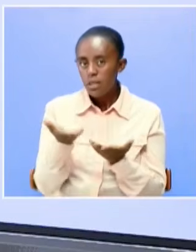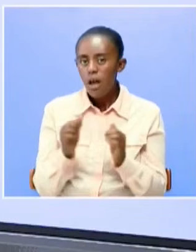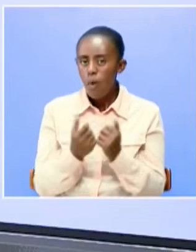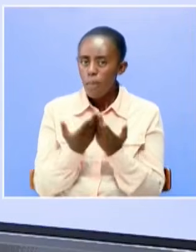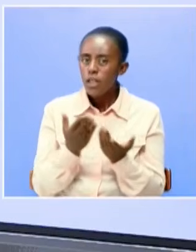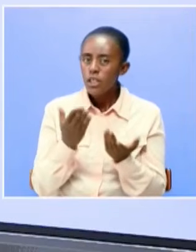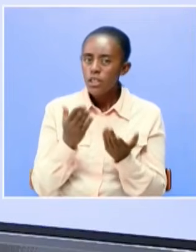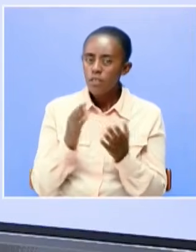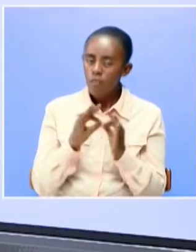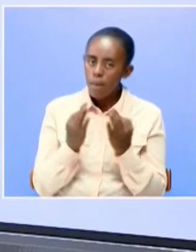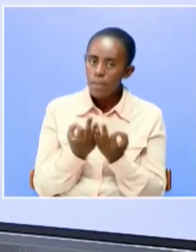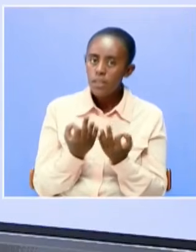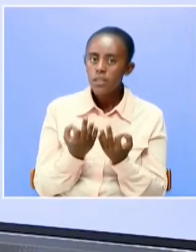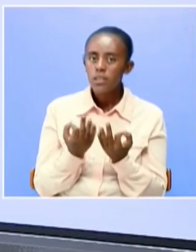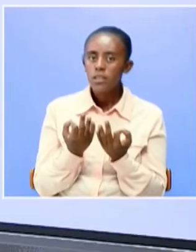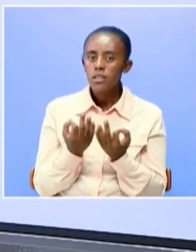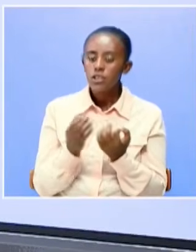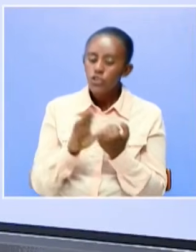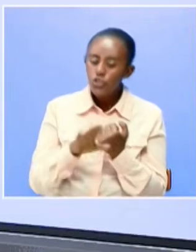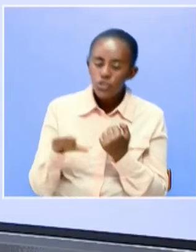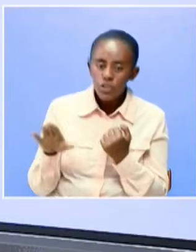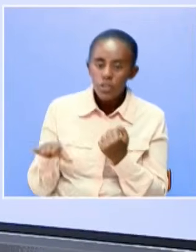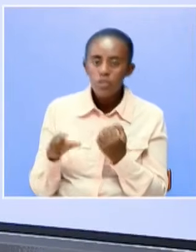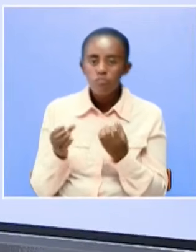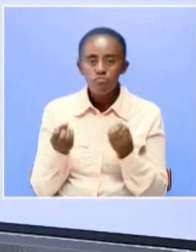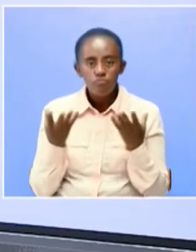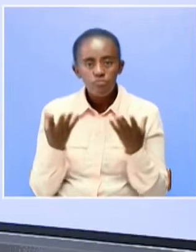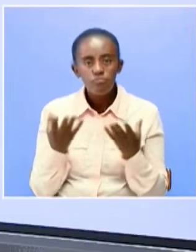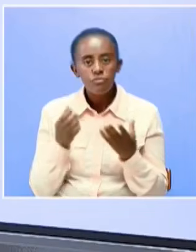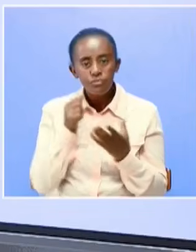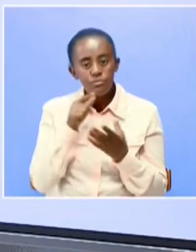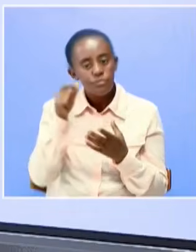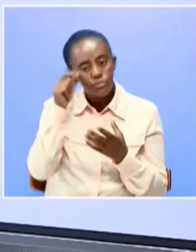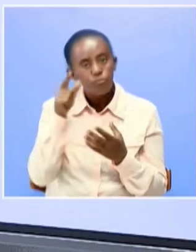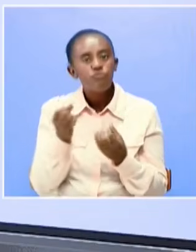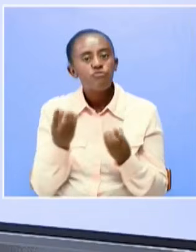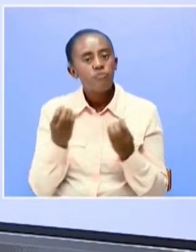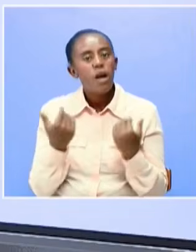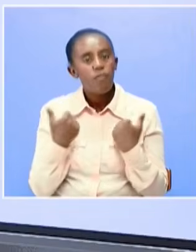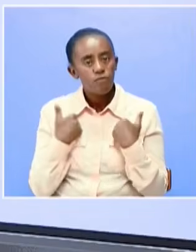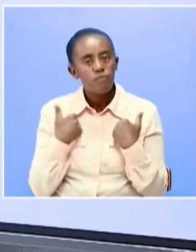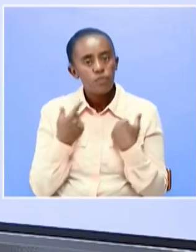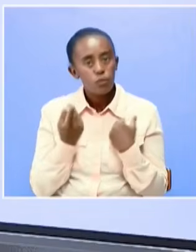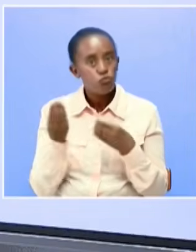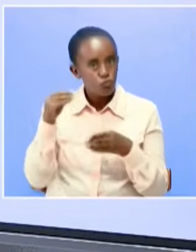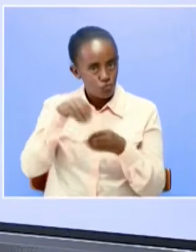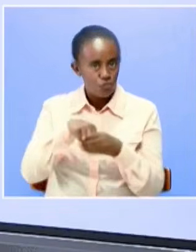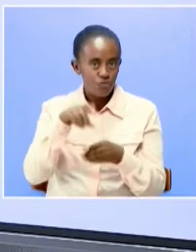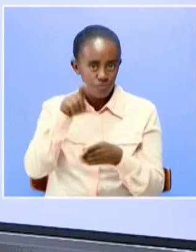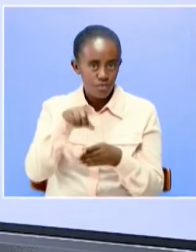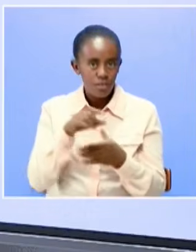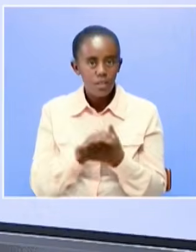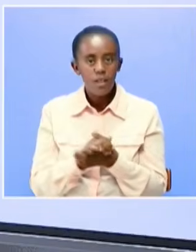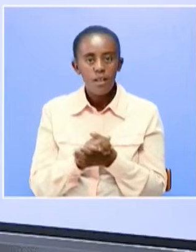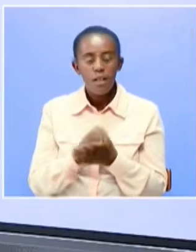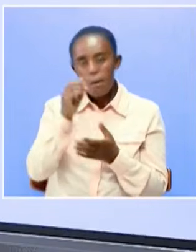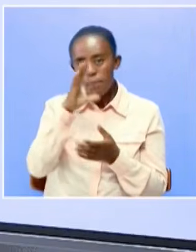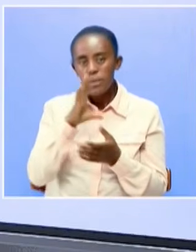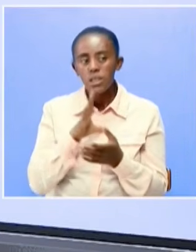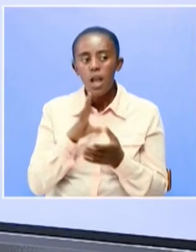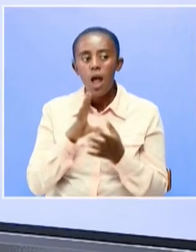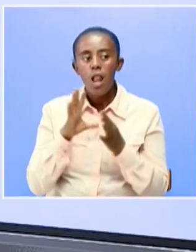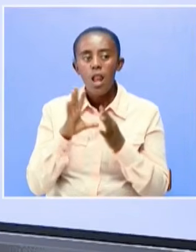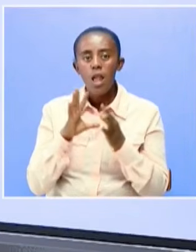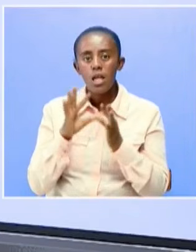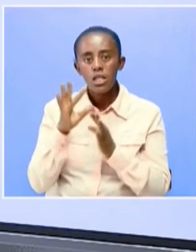many families or maybe children he or she has. That should be included. Another one is personal history, when we say